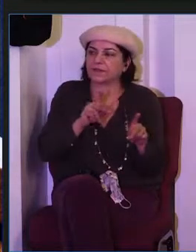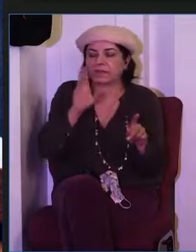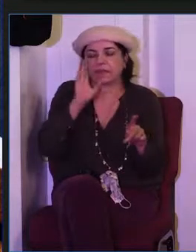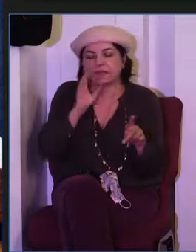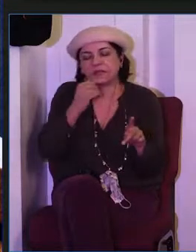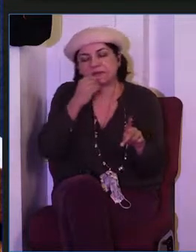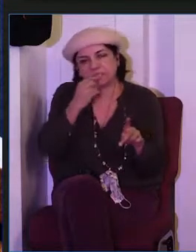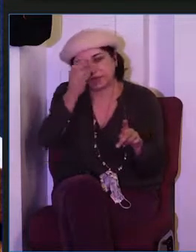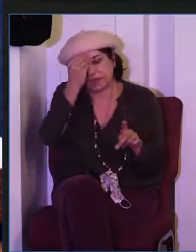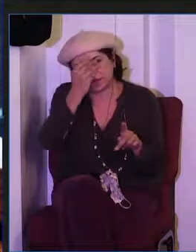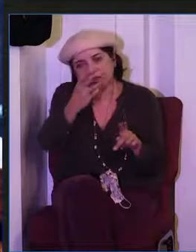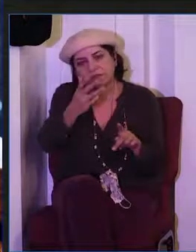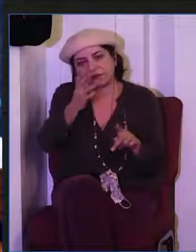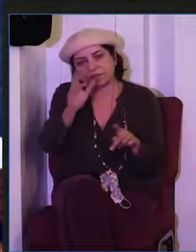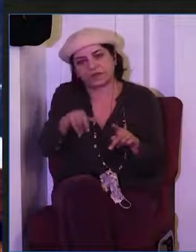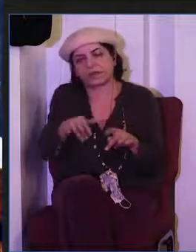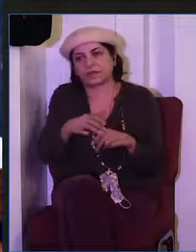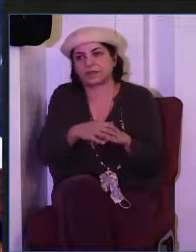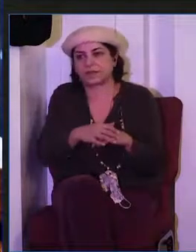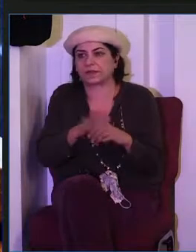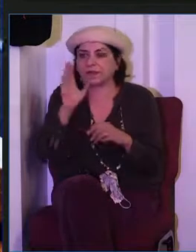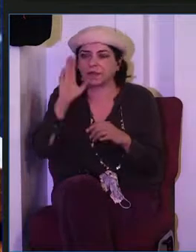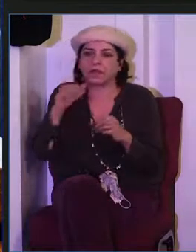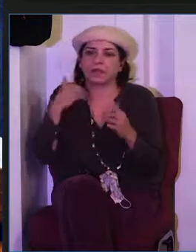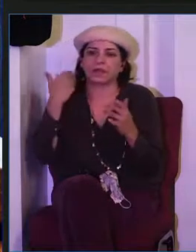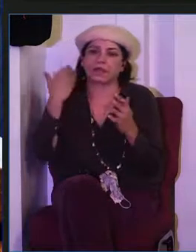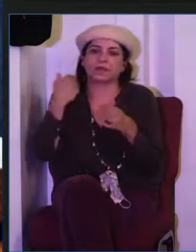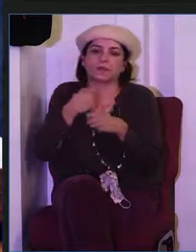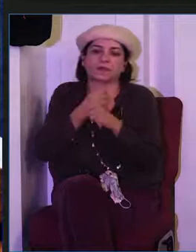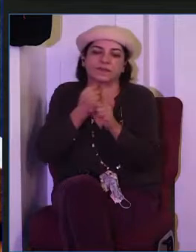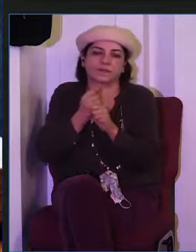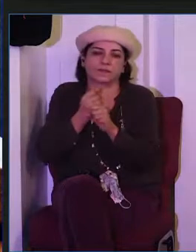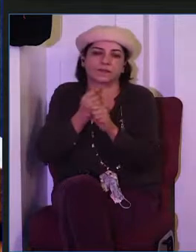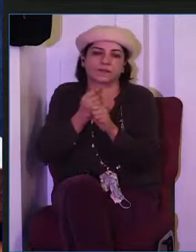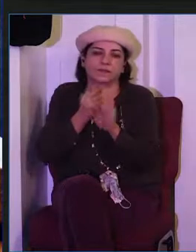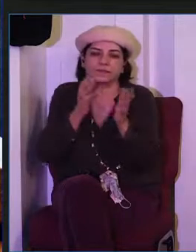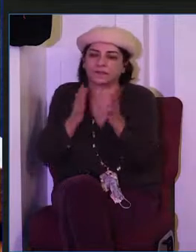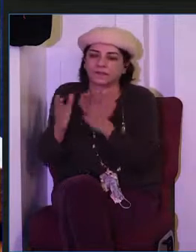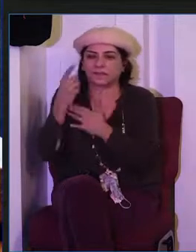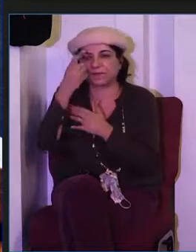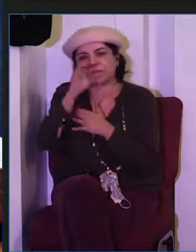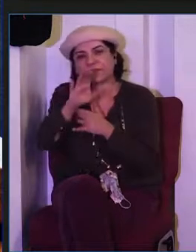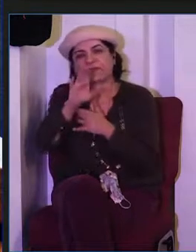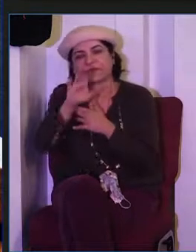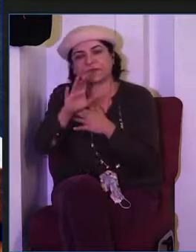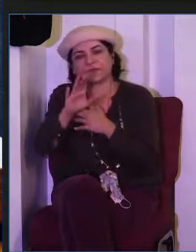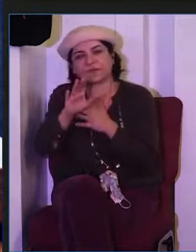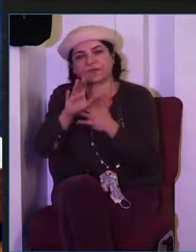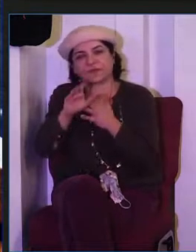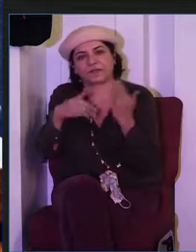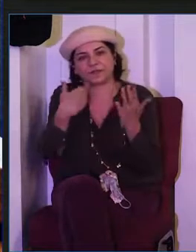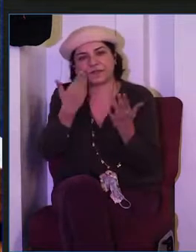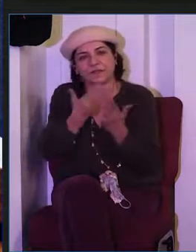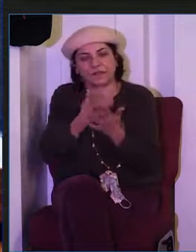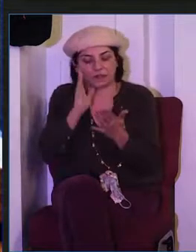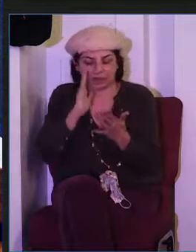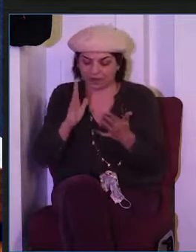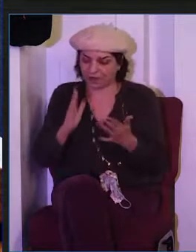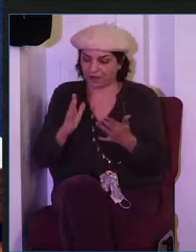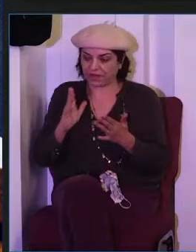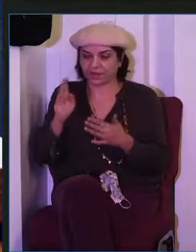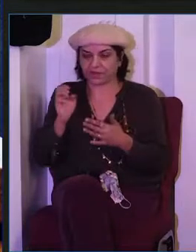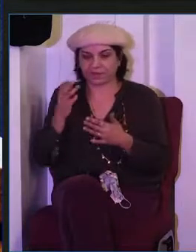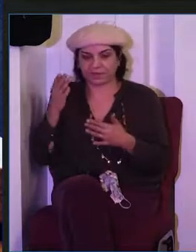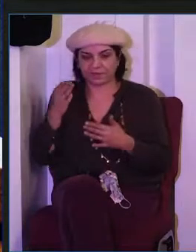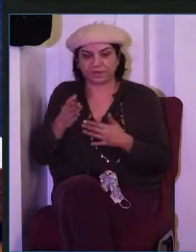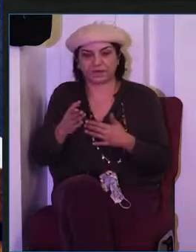make arrangements for your arrival. I will be there to greet you personally and welcome you home,